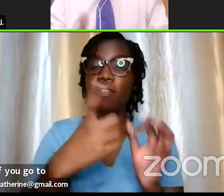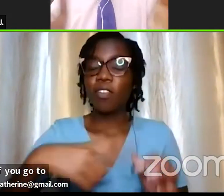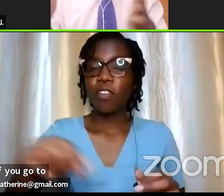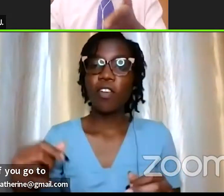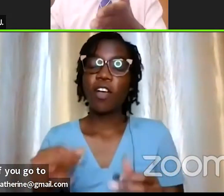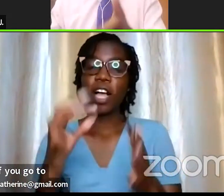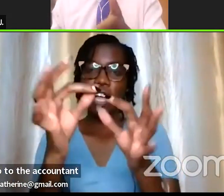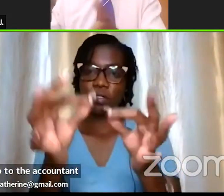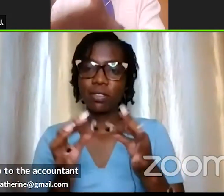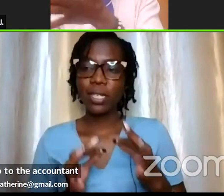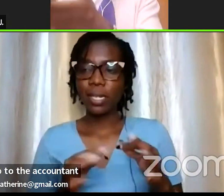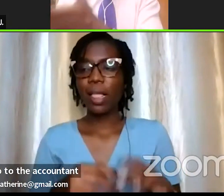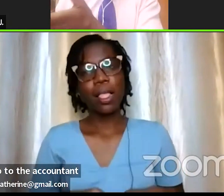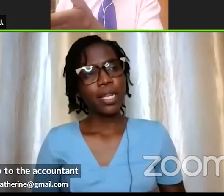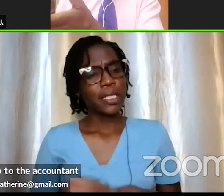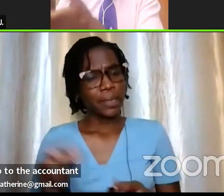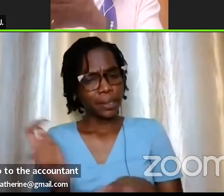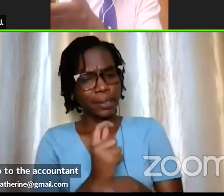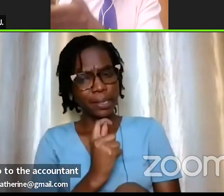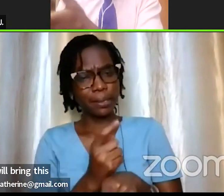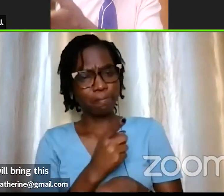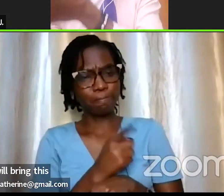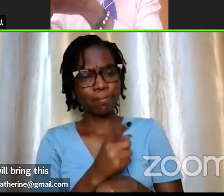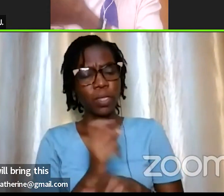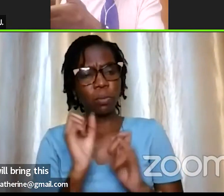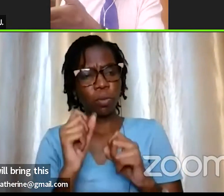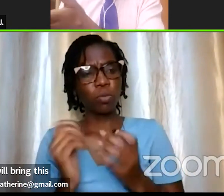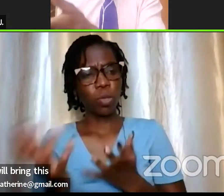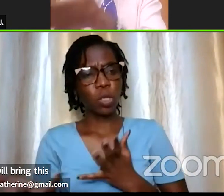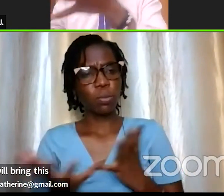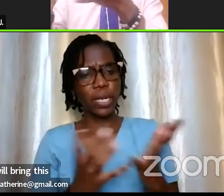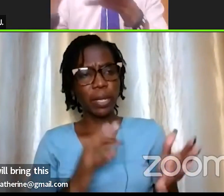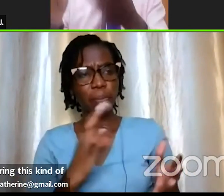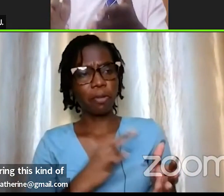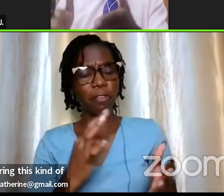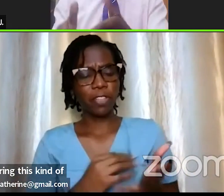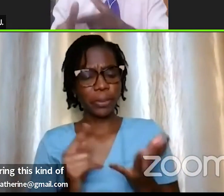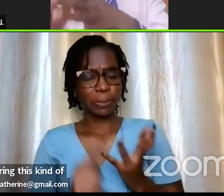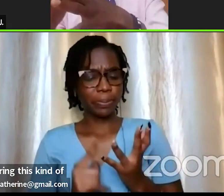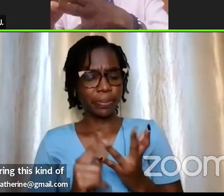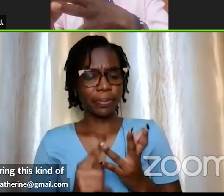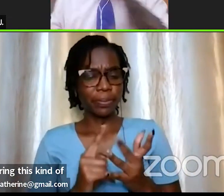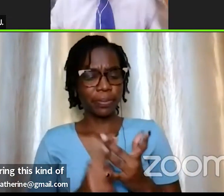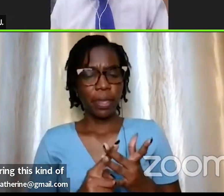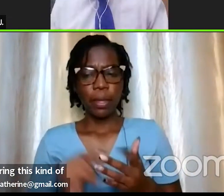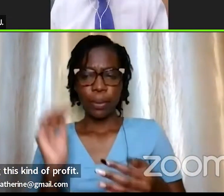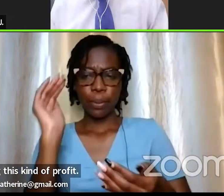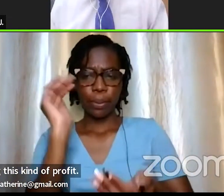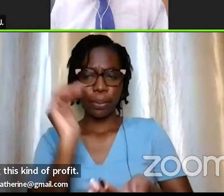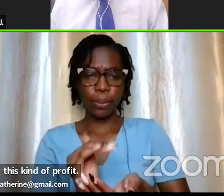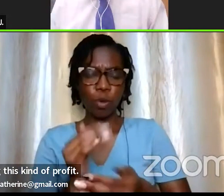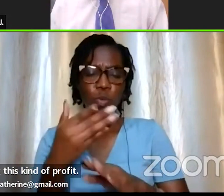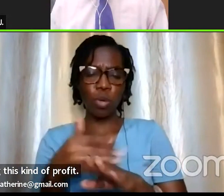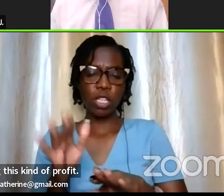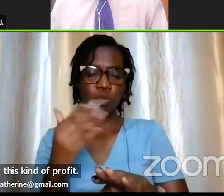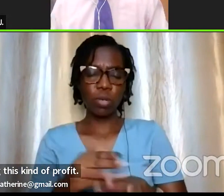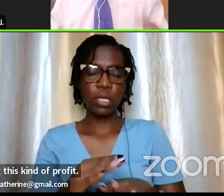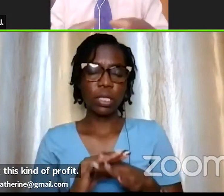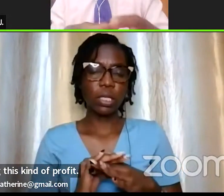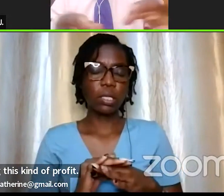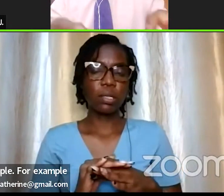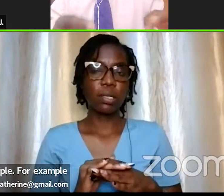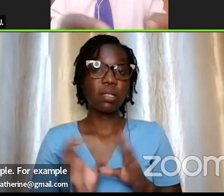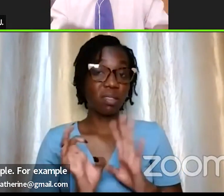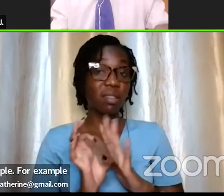want done will bring this kind of profit. It will reduce wastage, for example.